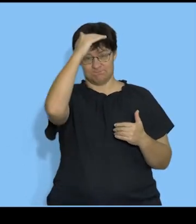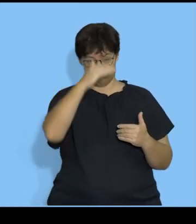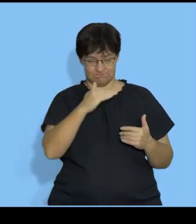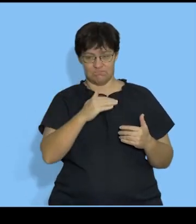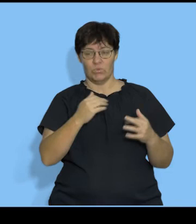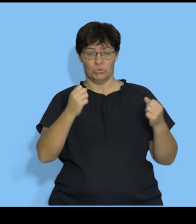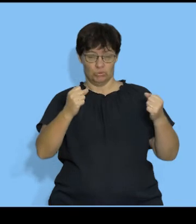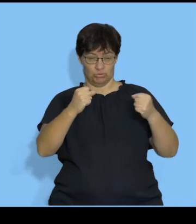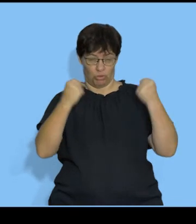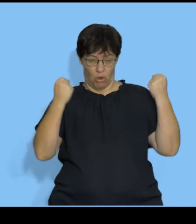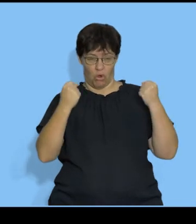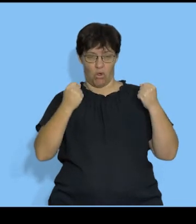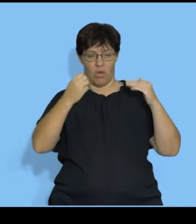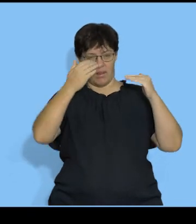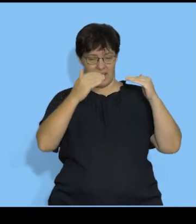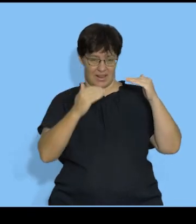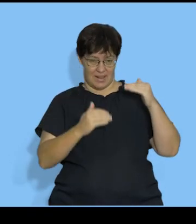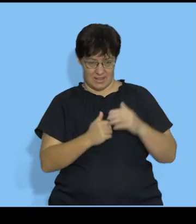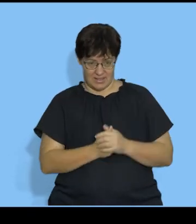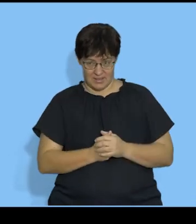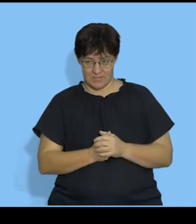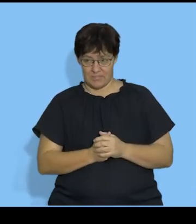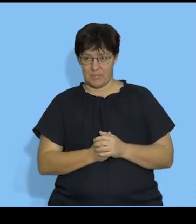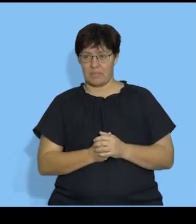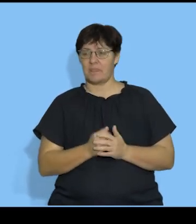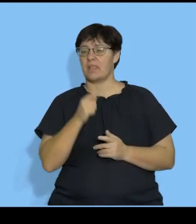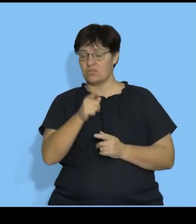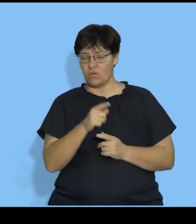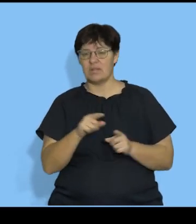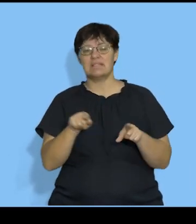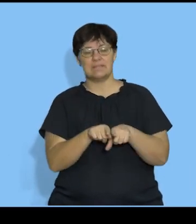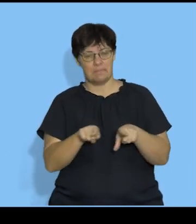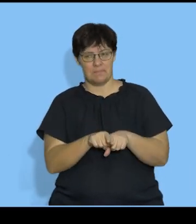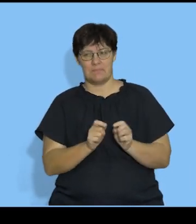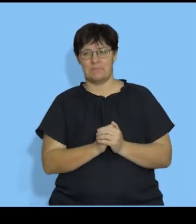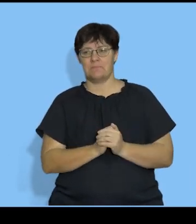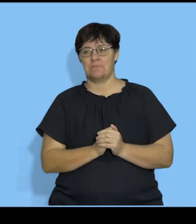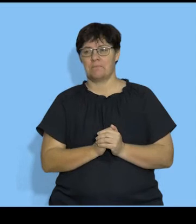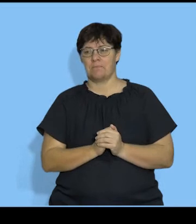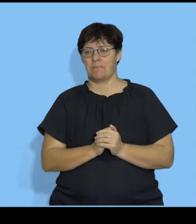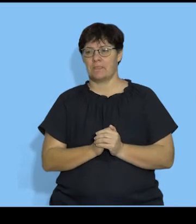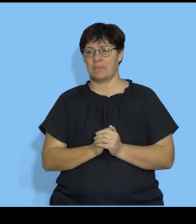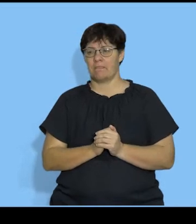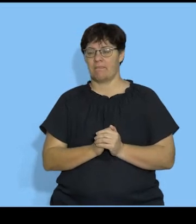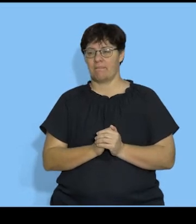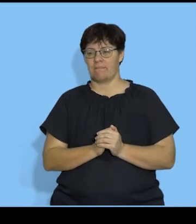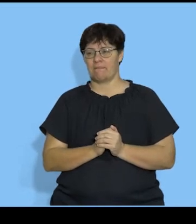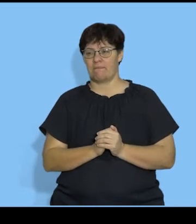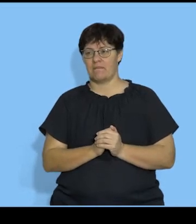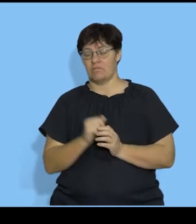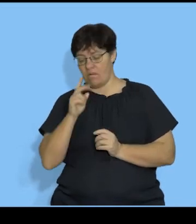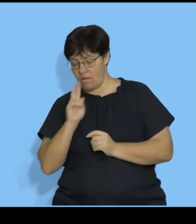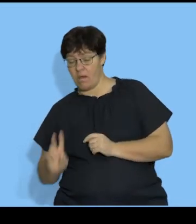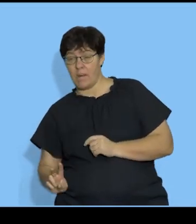or oxidizing ability, right? So hence we are saying that if you look at it from top to